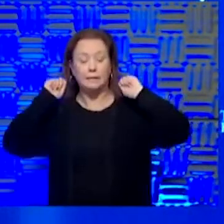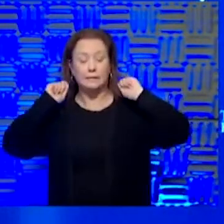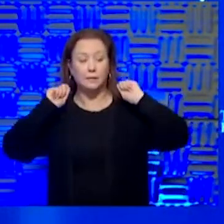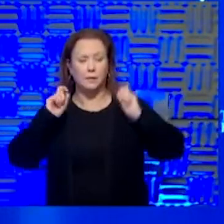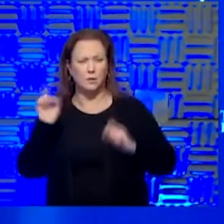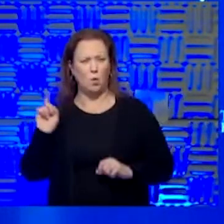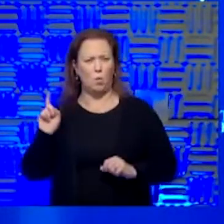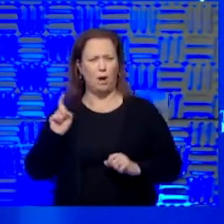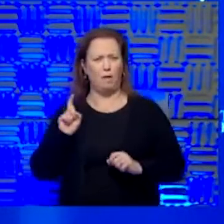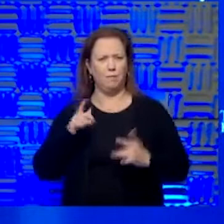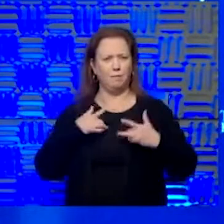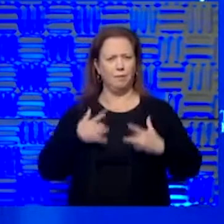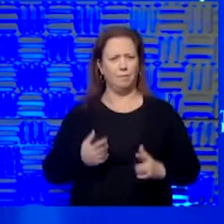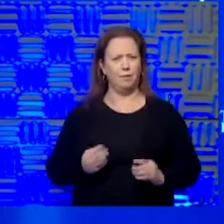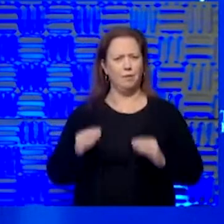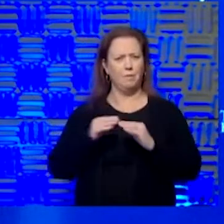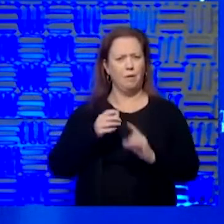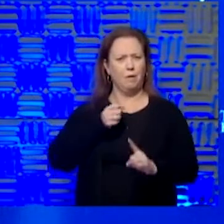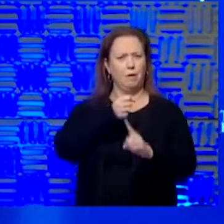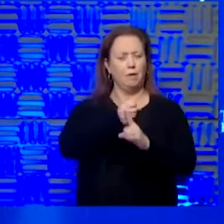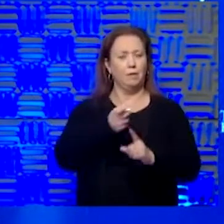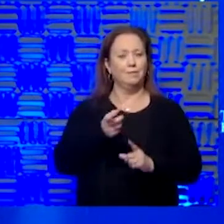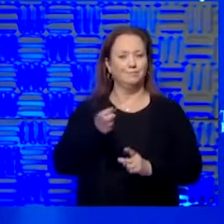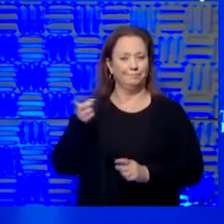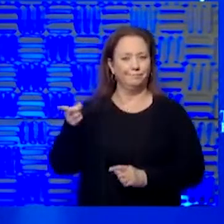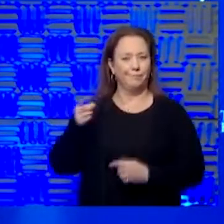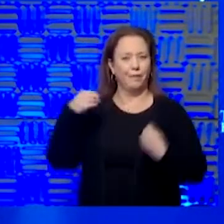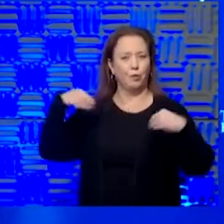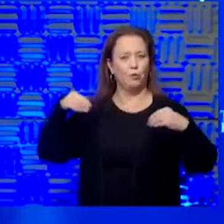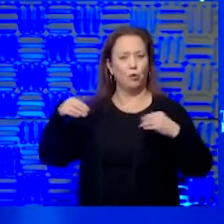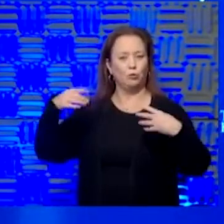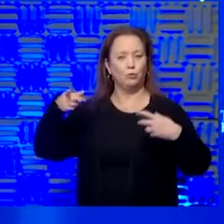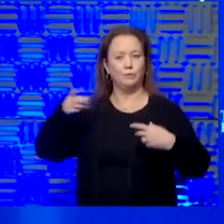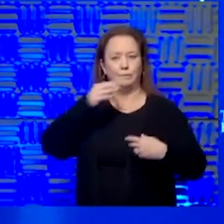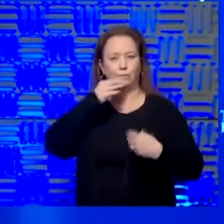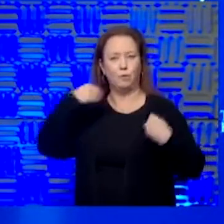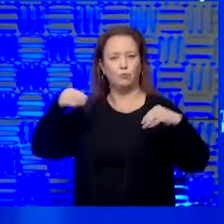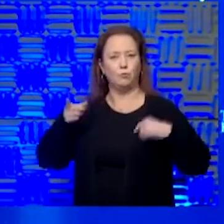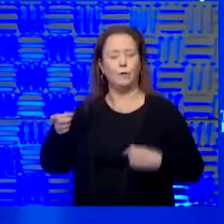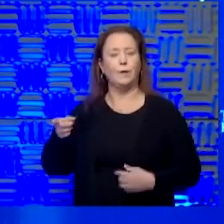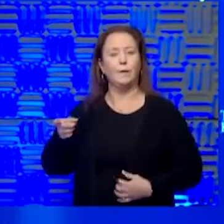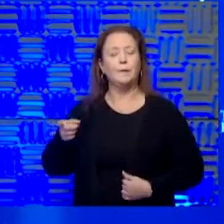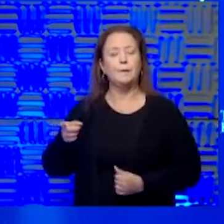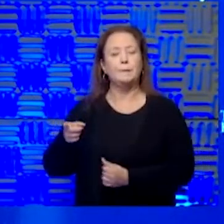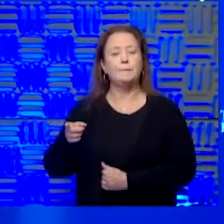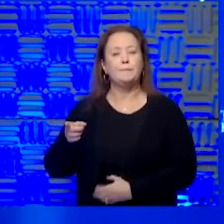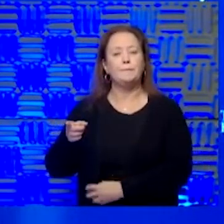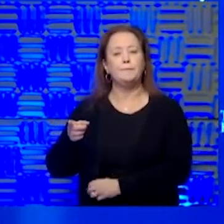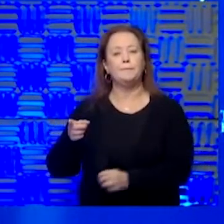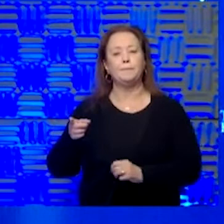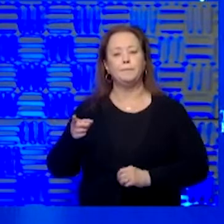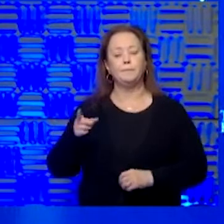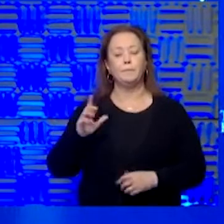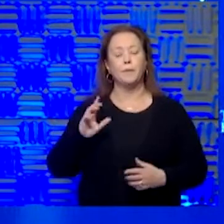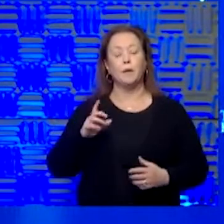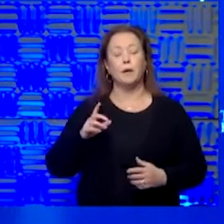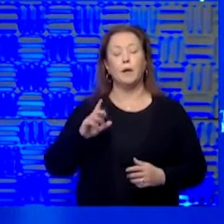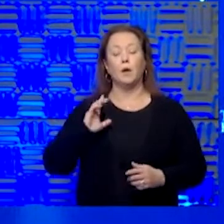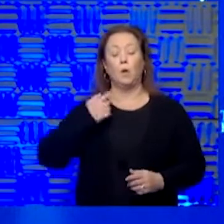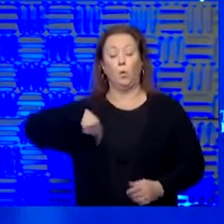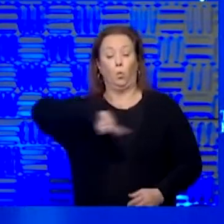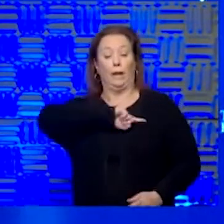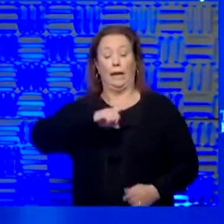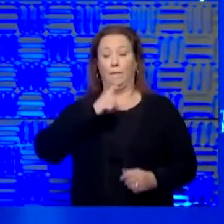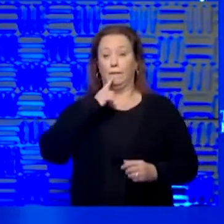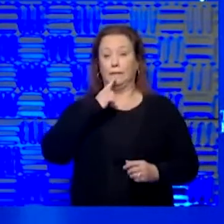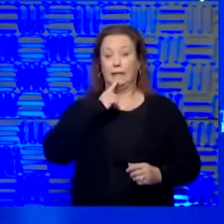more susceptible? You're probably more susceptible at the grocery store. So the way we've approached it is that we've said that